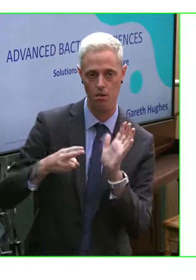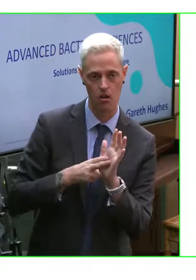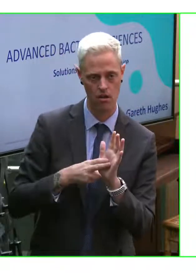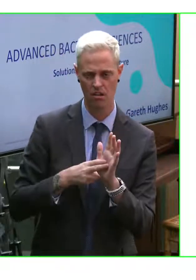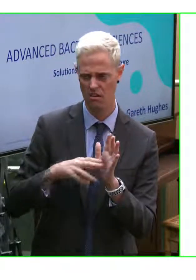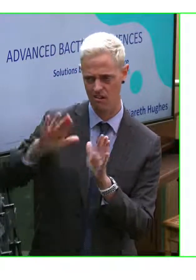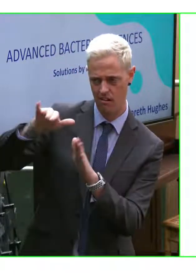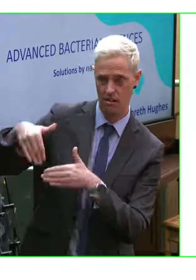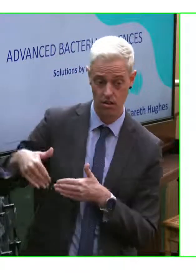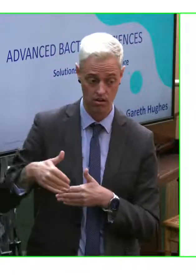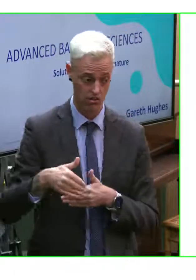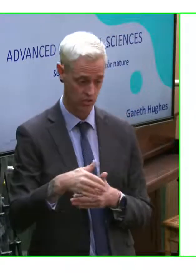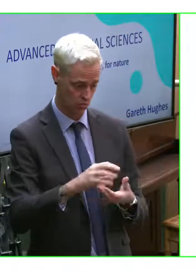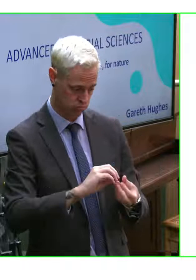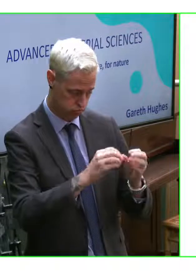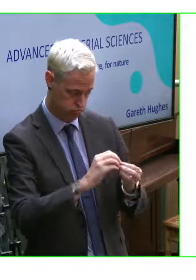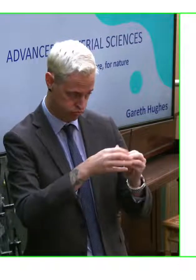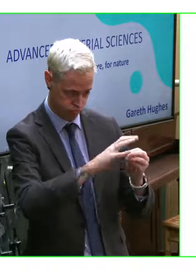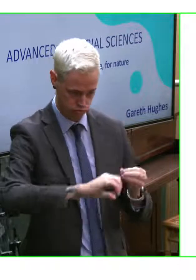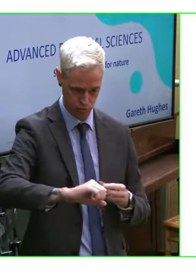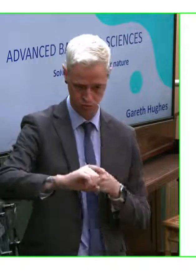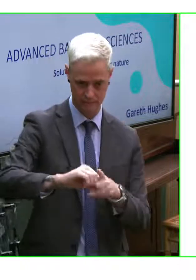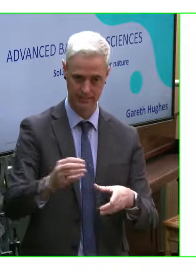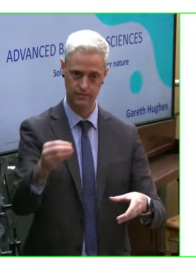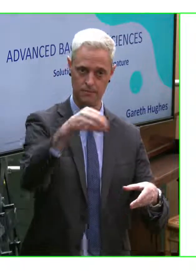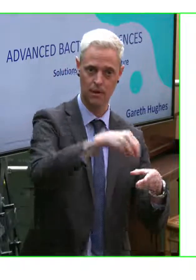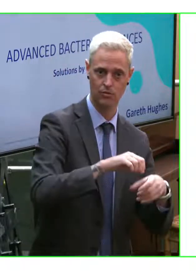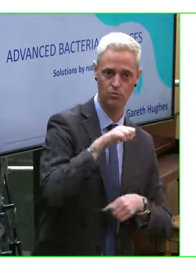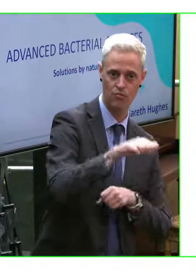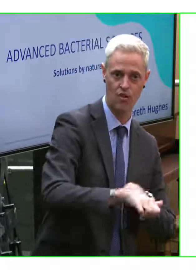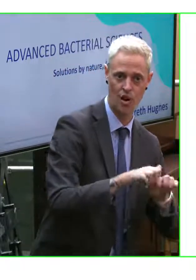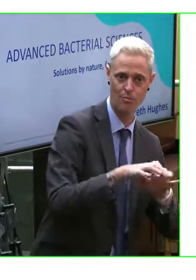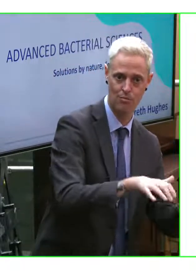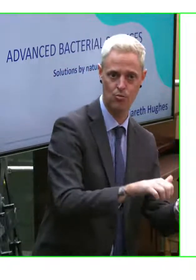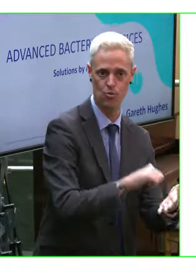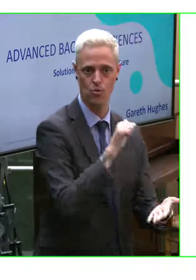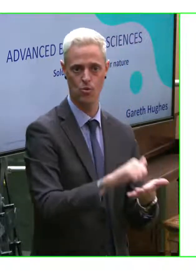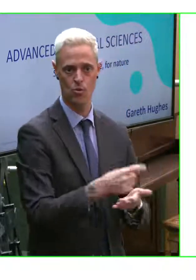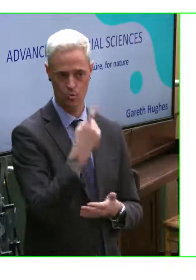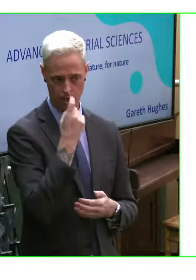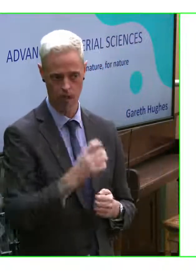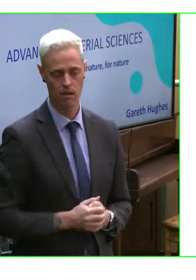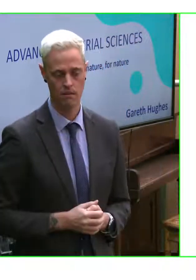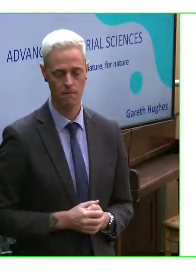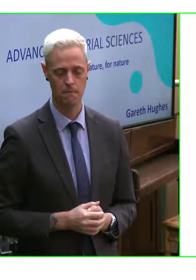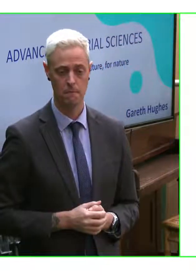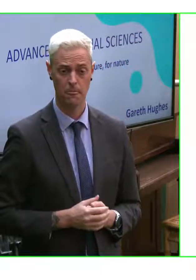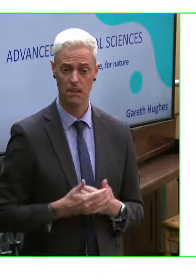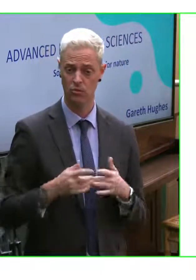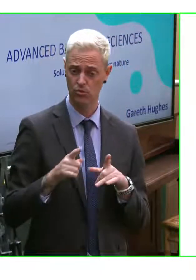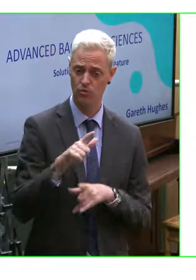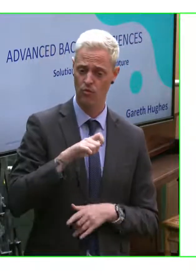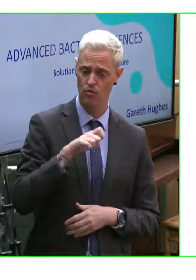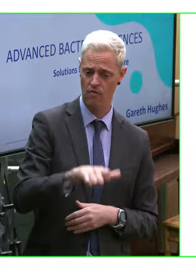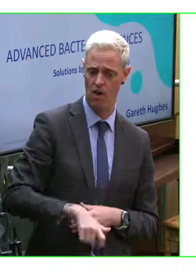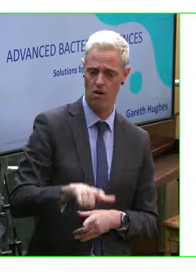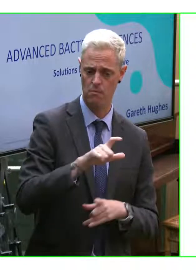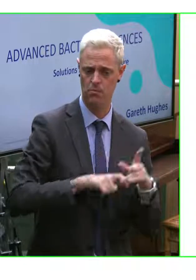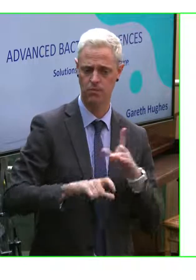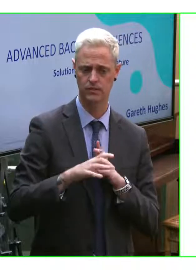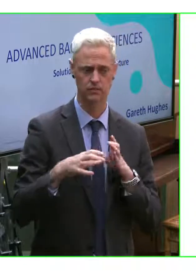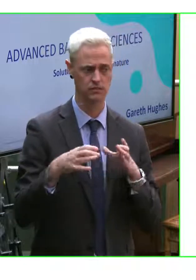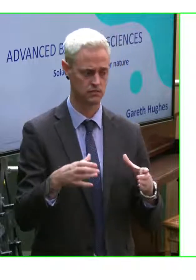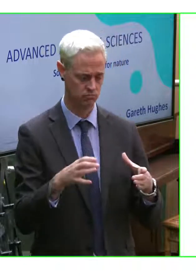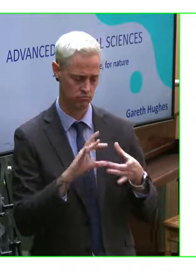there's a huge area around regeneration. And the other benefit of what we do is in the farming community. We're looking to work